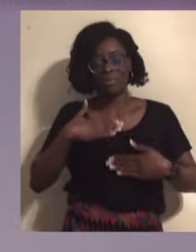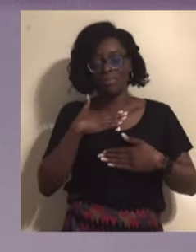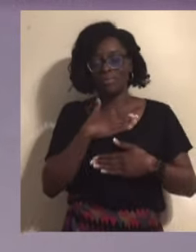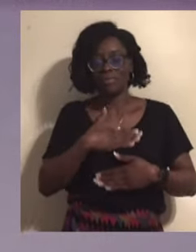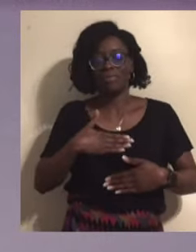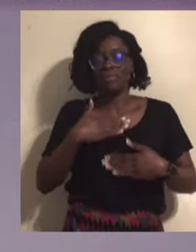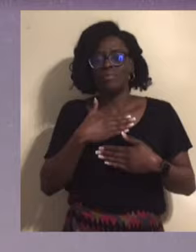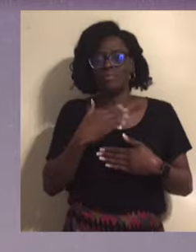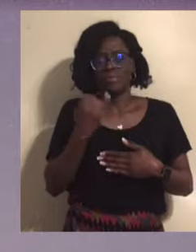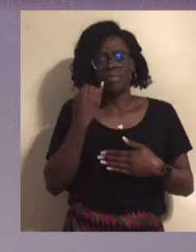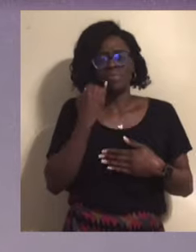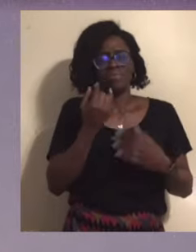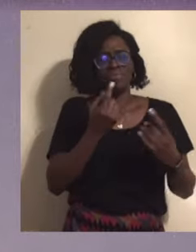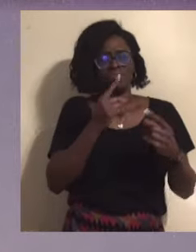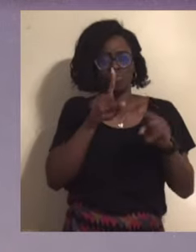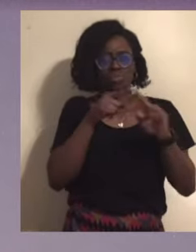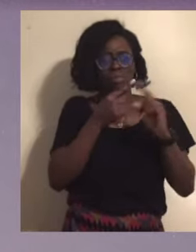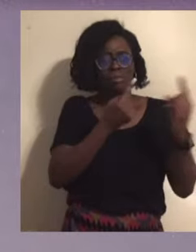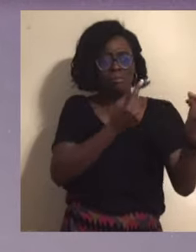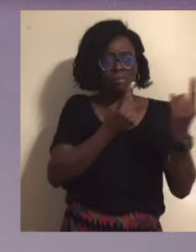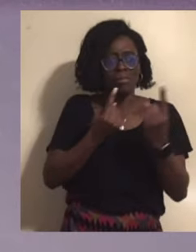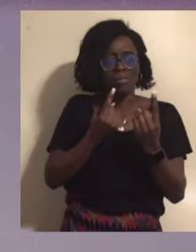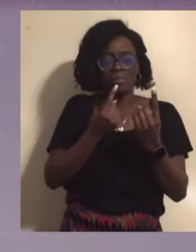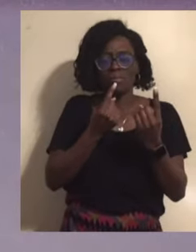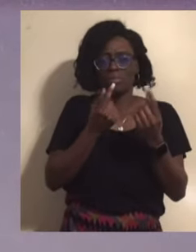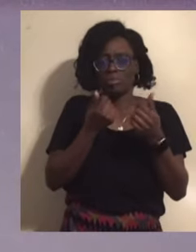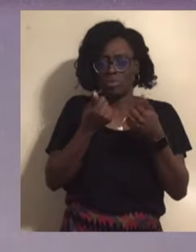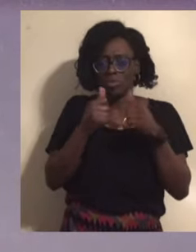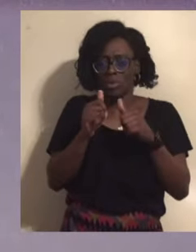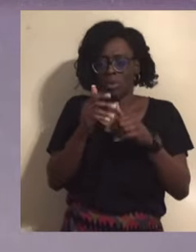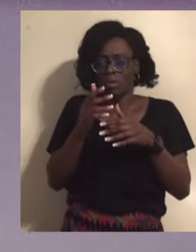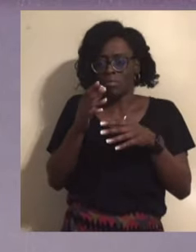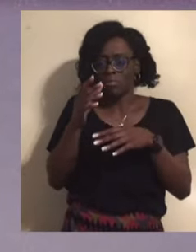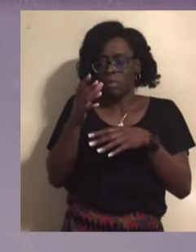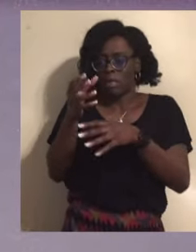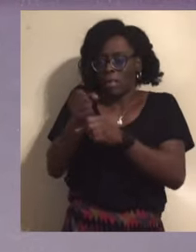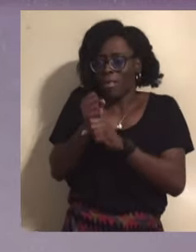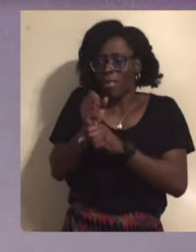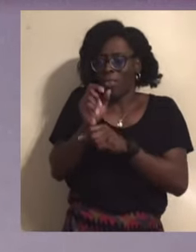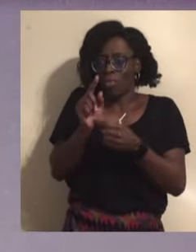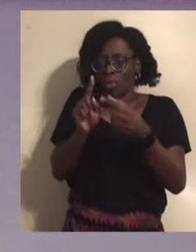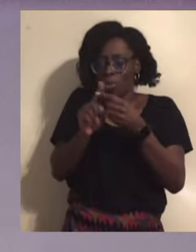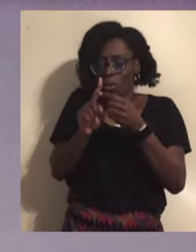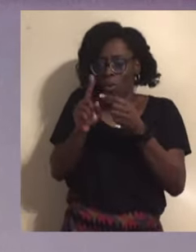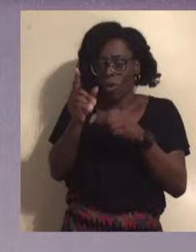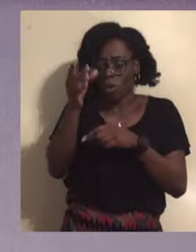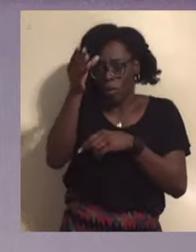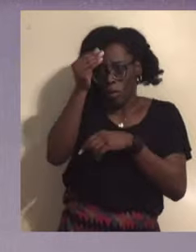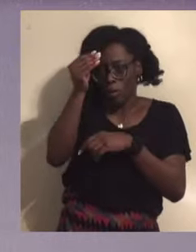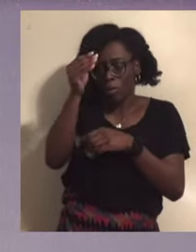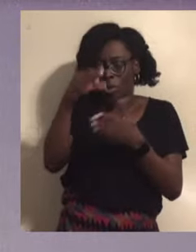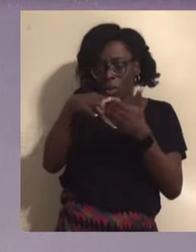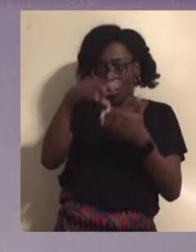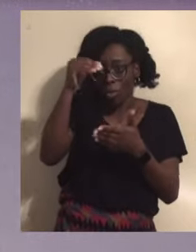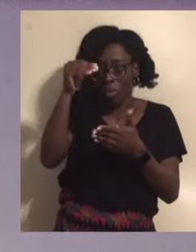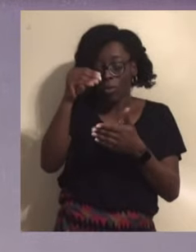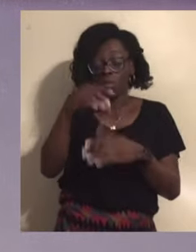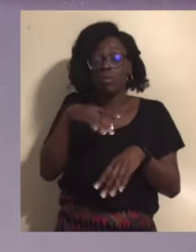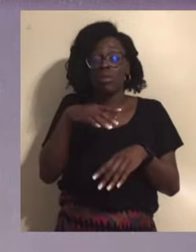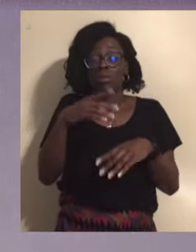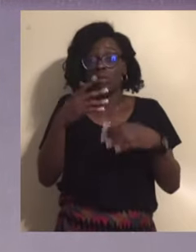to get that refuel, to get that recharge. We have completed Church 101,